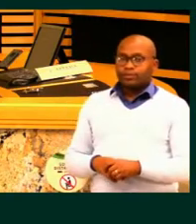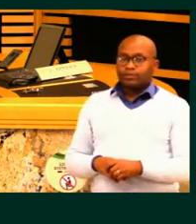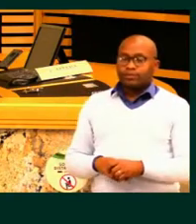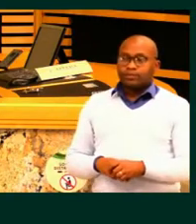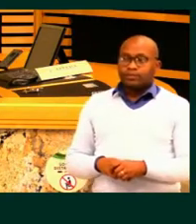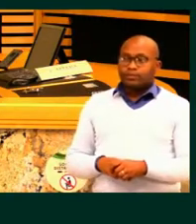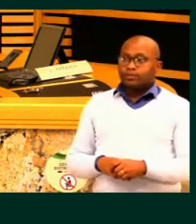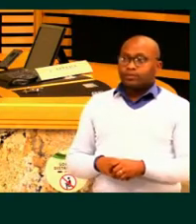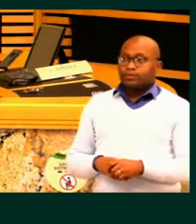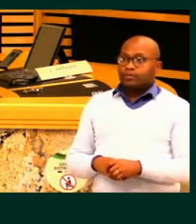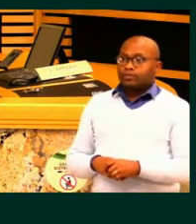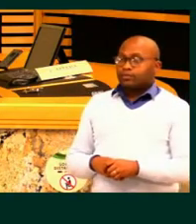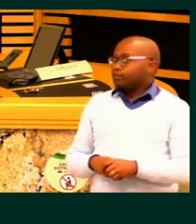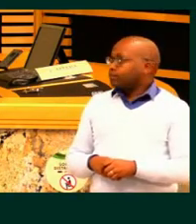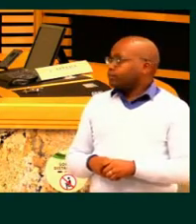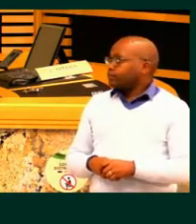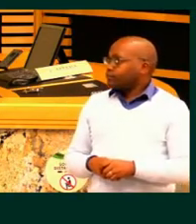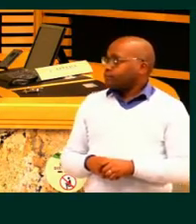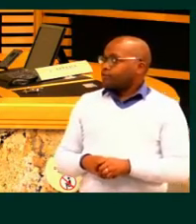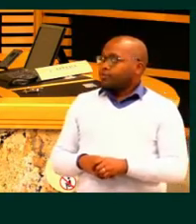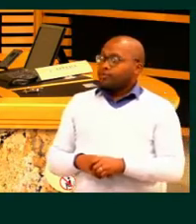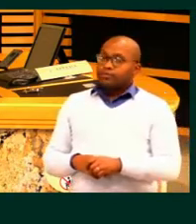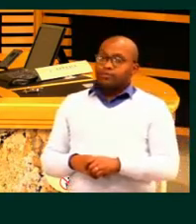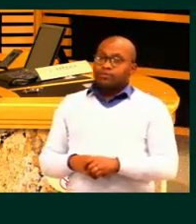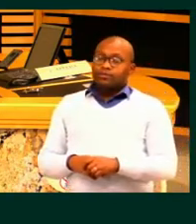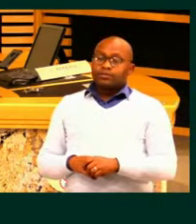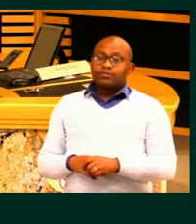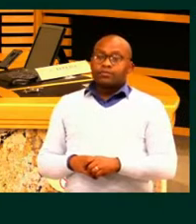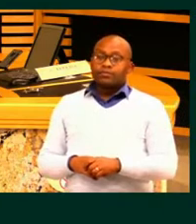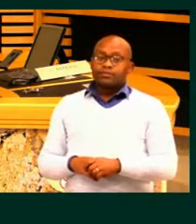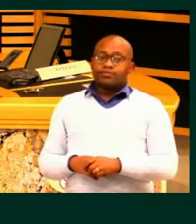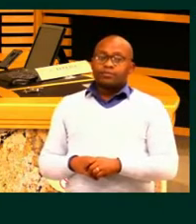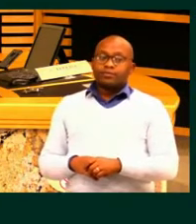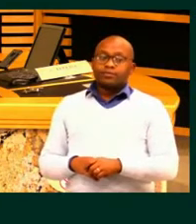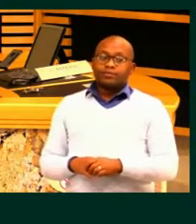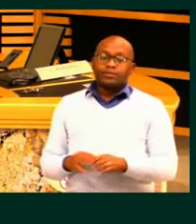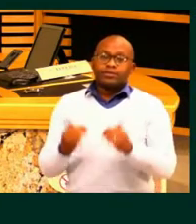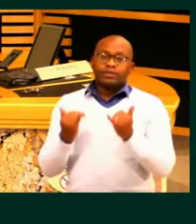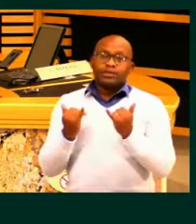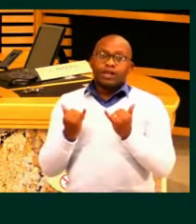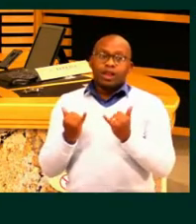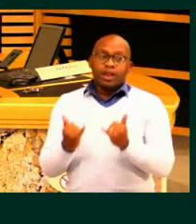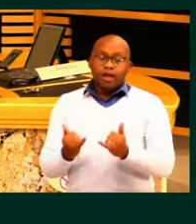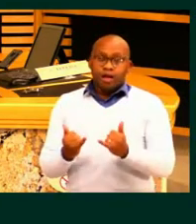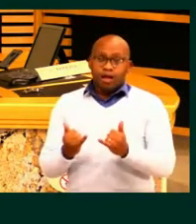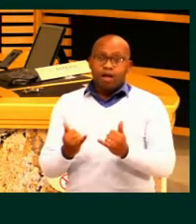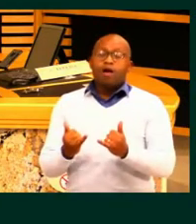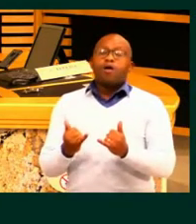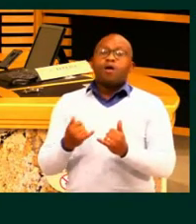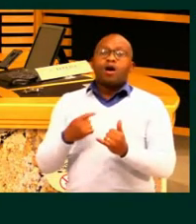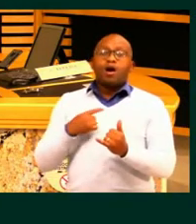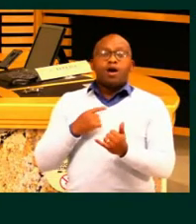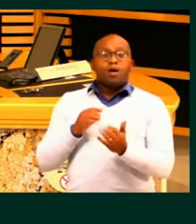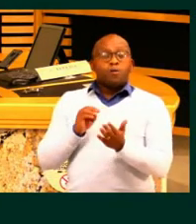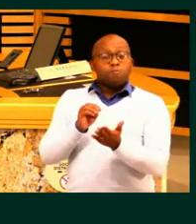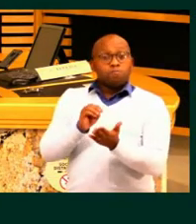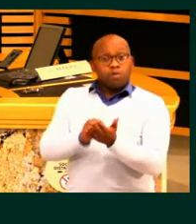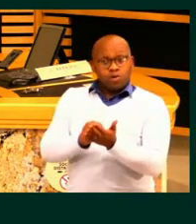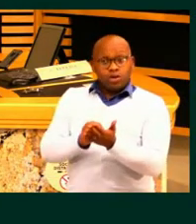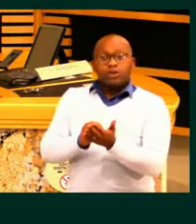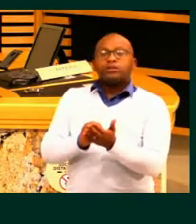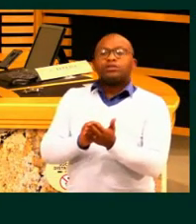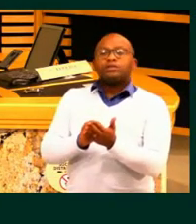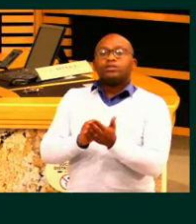members uh I now going to put the draft resolution as presented by